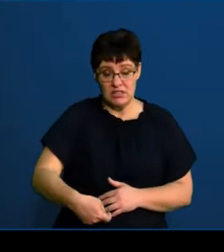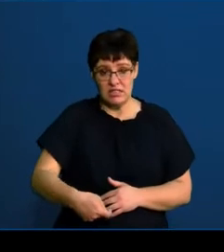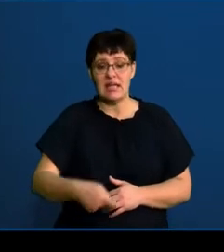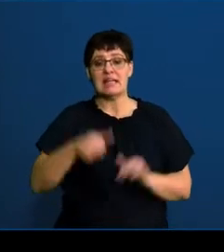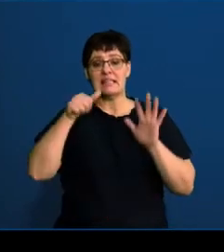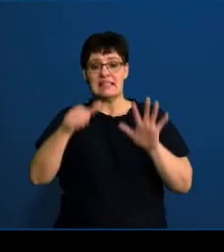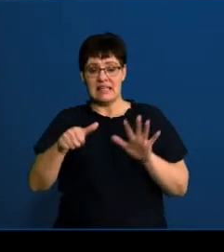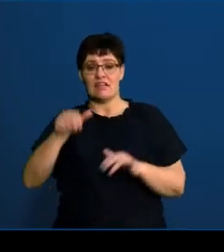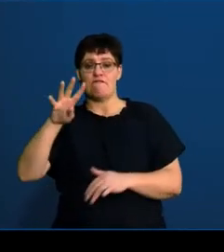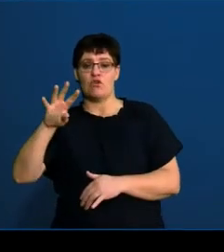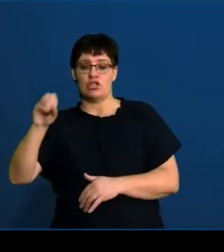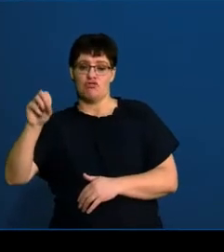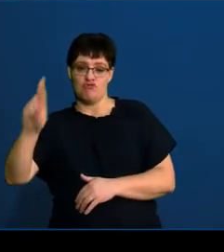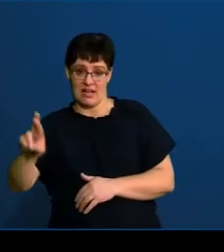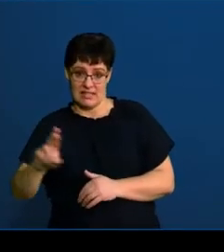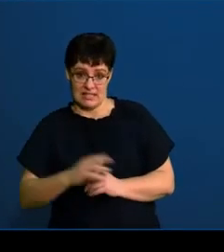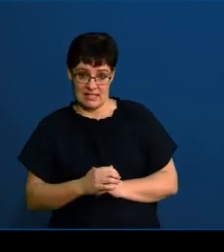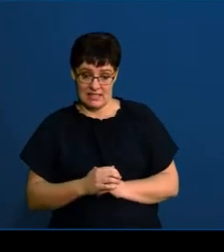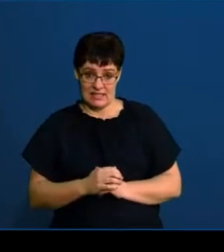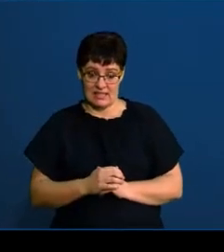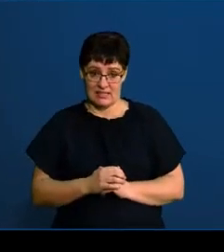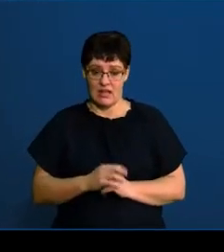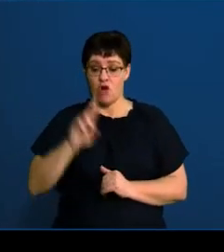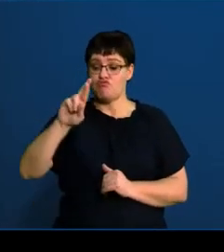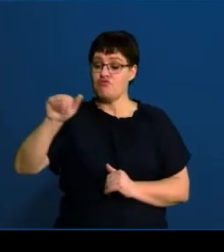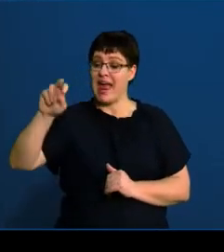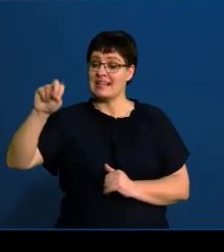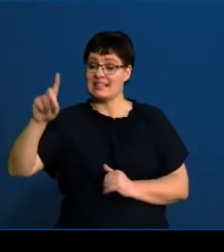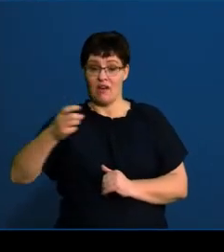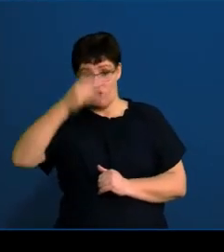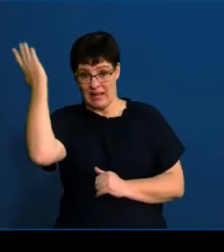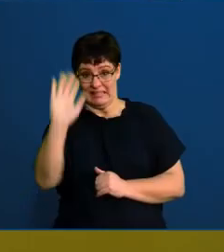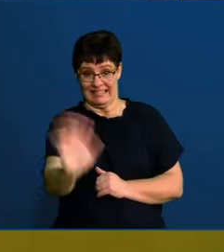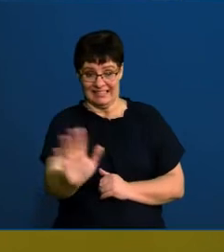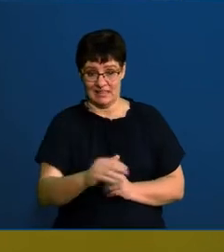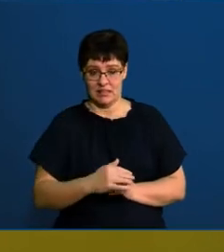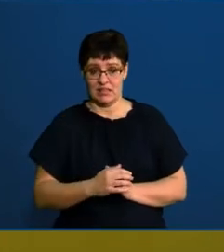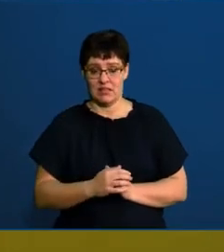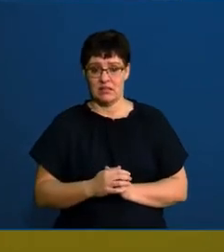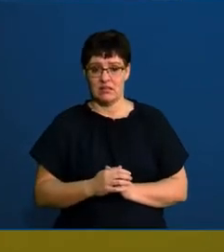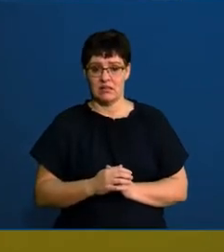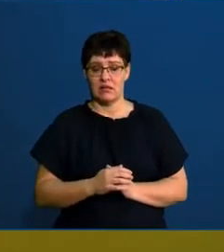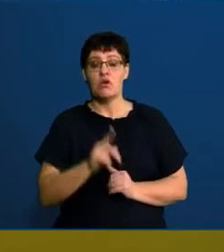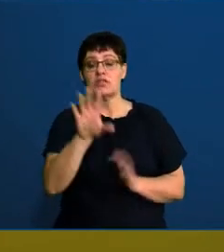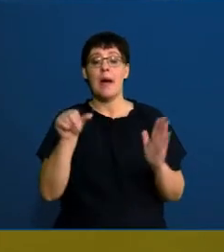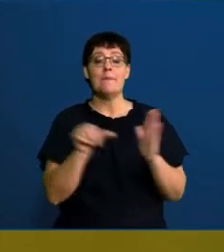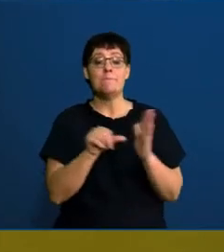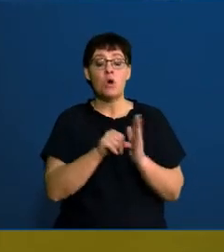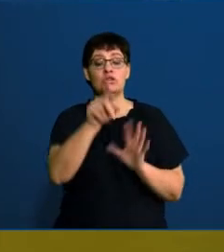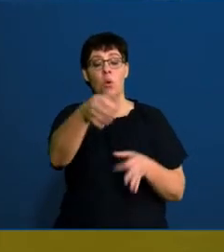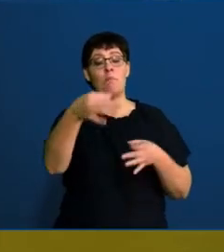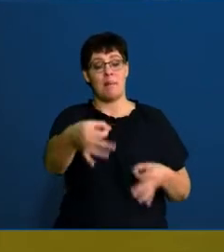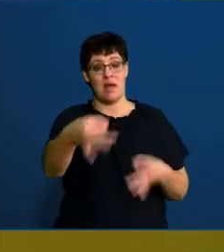944,630 rand. Don't forget your units. In fact, while I'm discussing this, really, really important in your paper